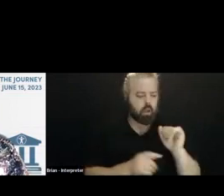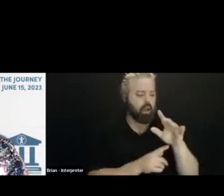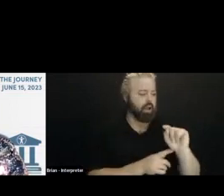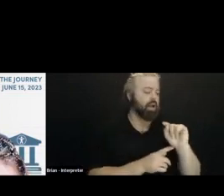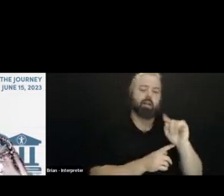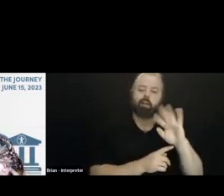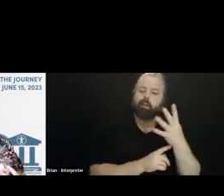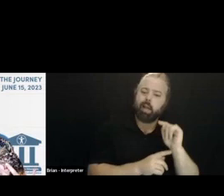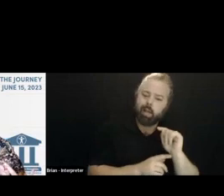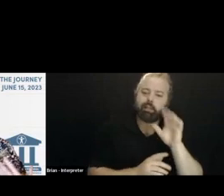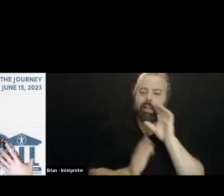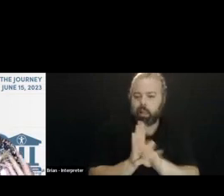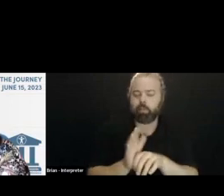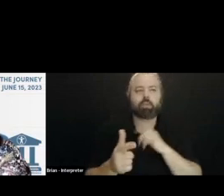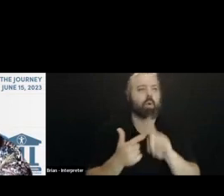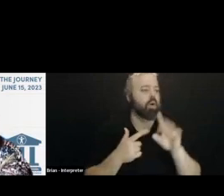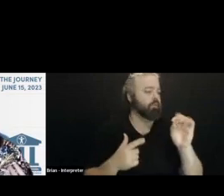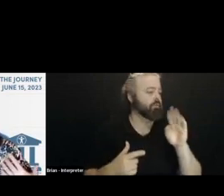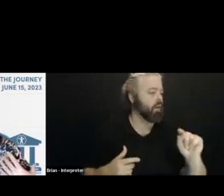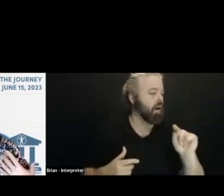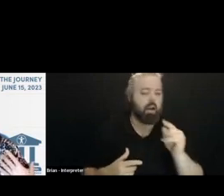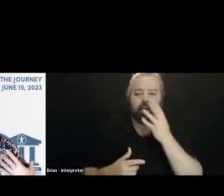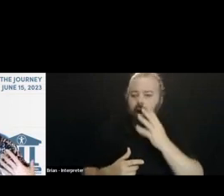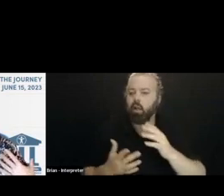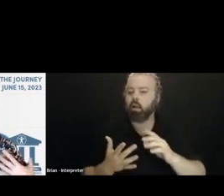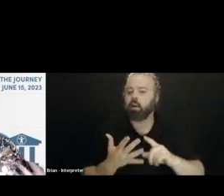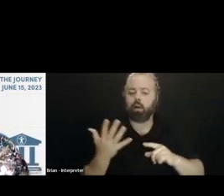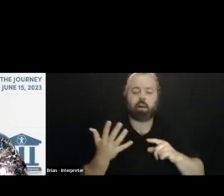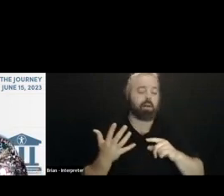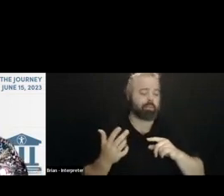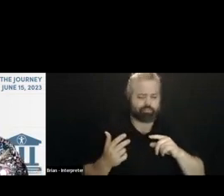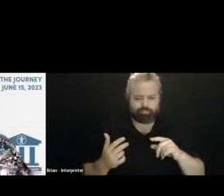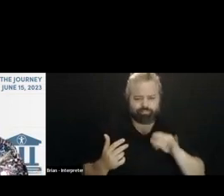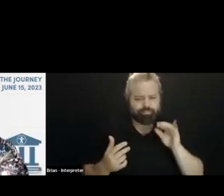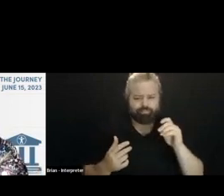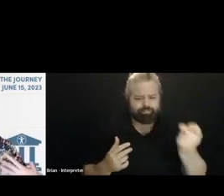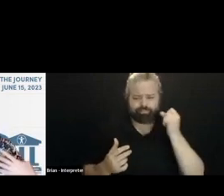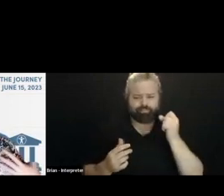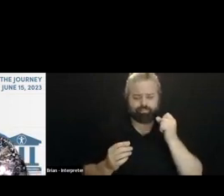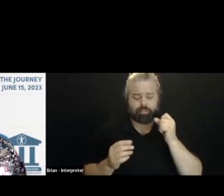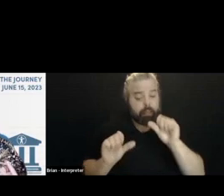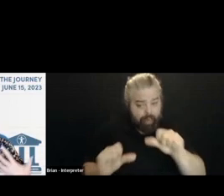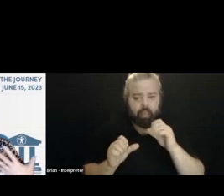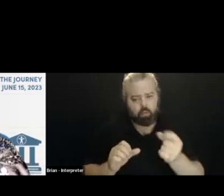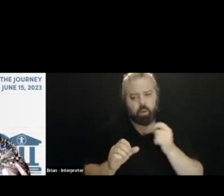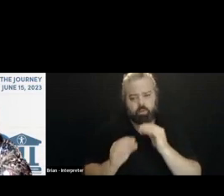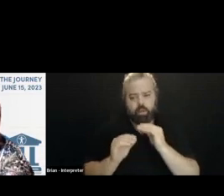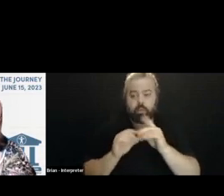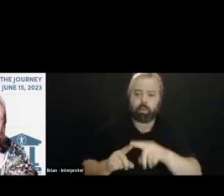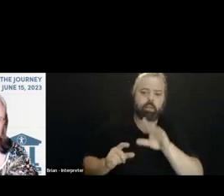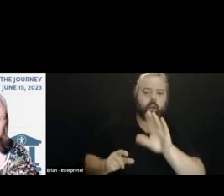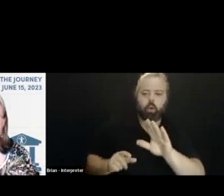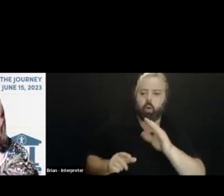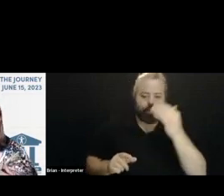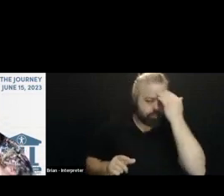color contrast can oftentimes be quick fixes depending on your level of knowledge and comfort with HTML,